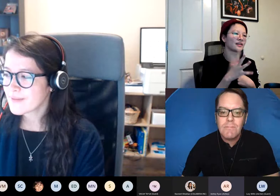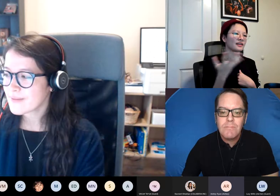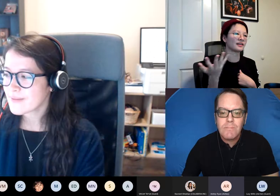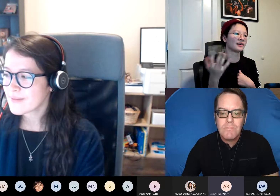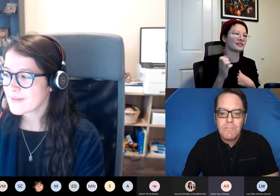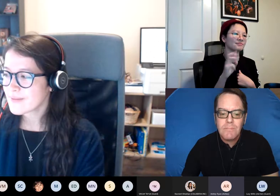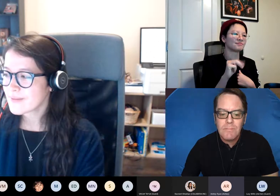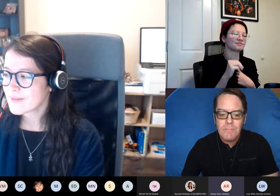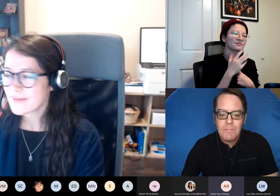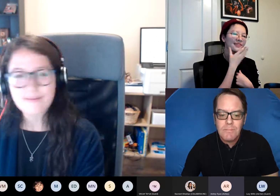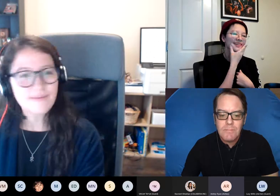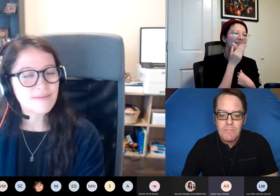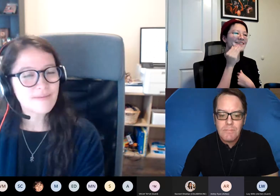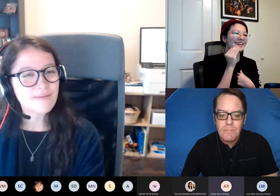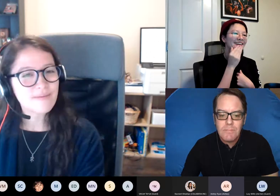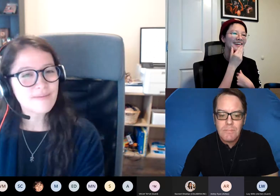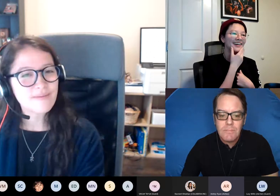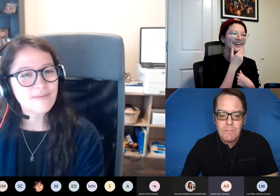Yeah, that's quite interesting.